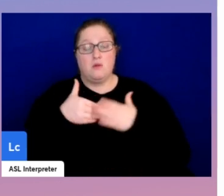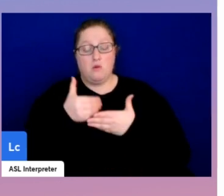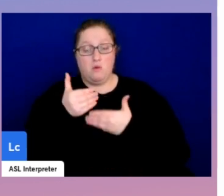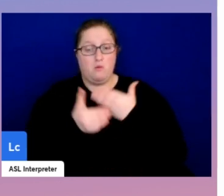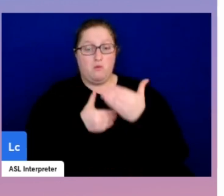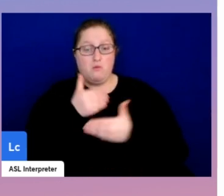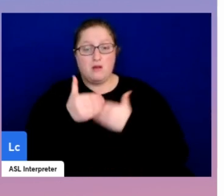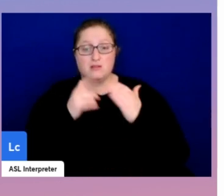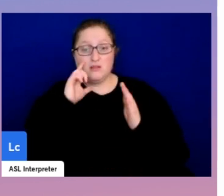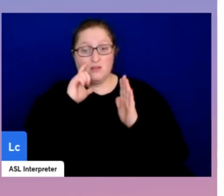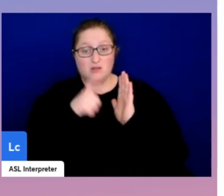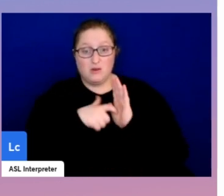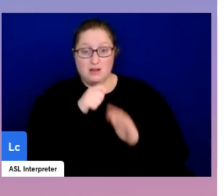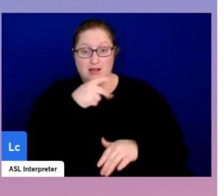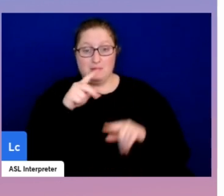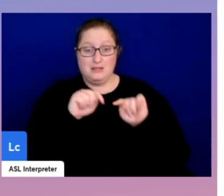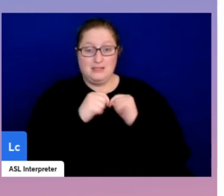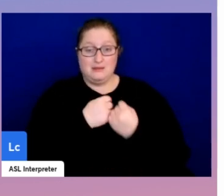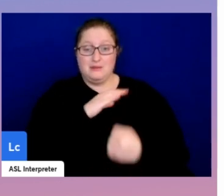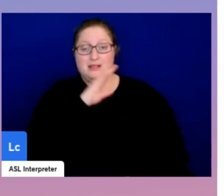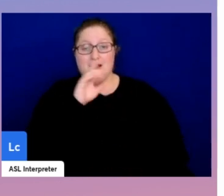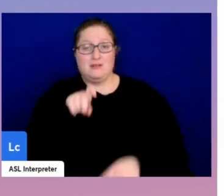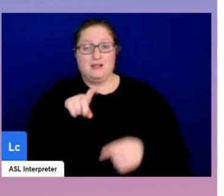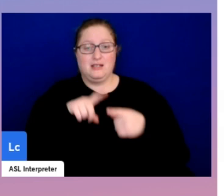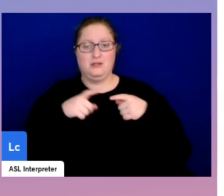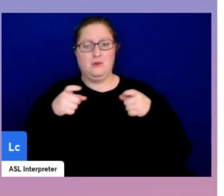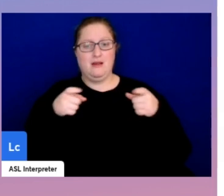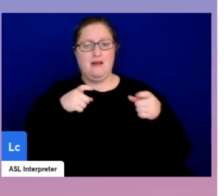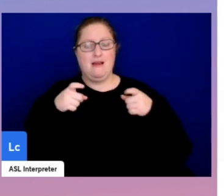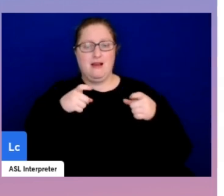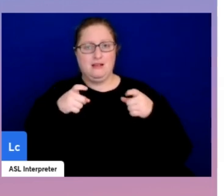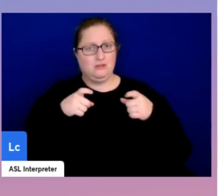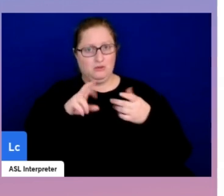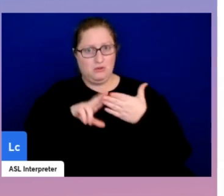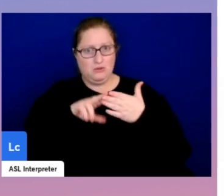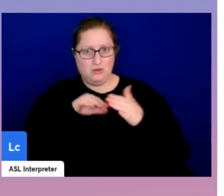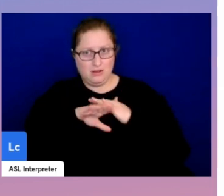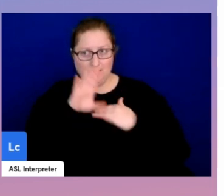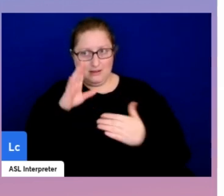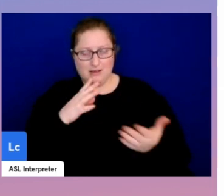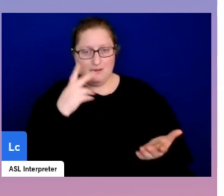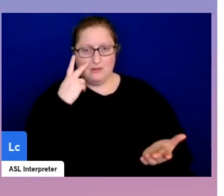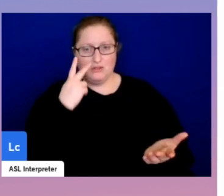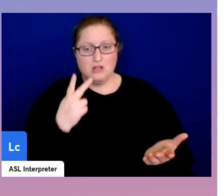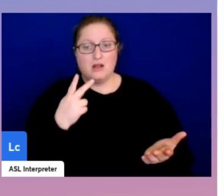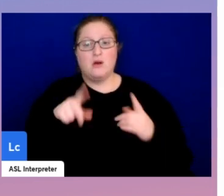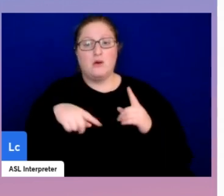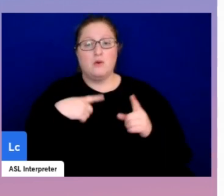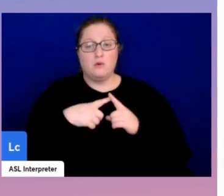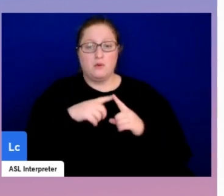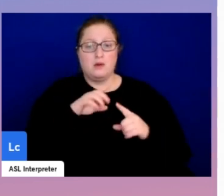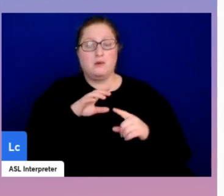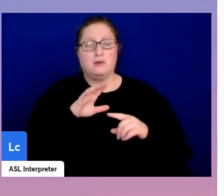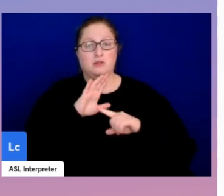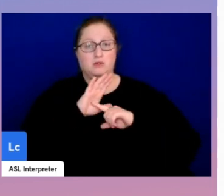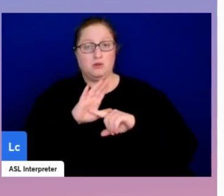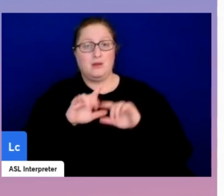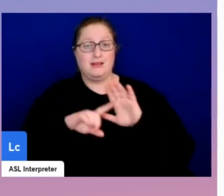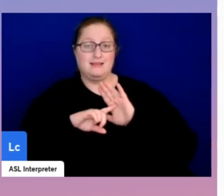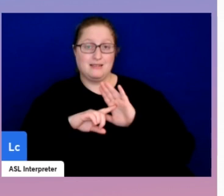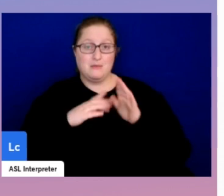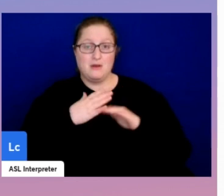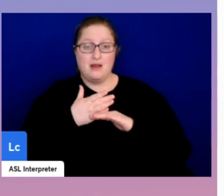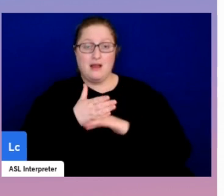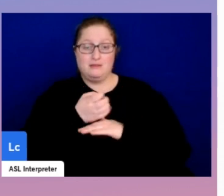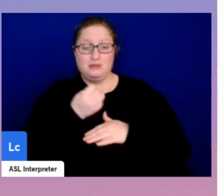notice that the application team never needed to handle a set of credentials. They never saw them. As you'll see when we flip over to the demo application after a few slides,